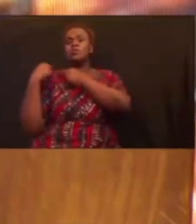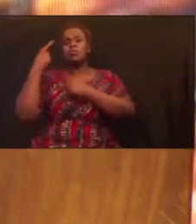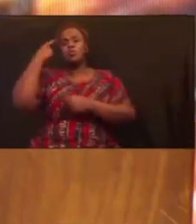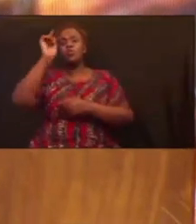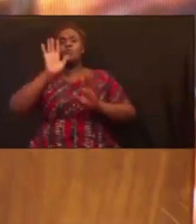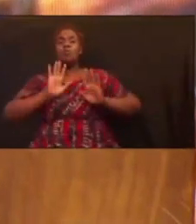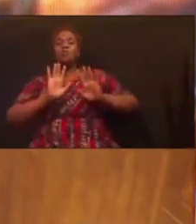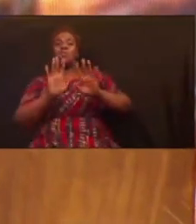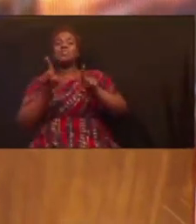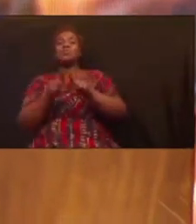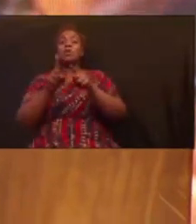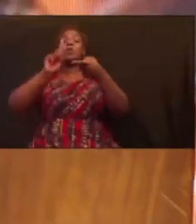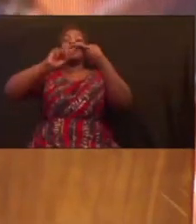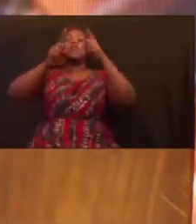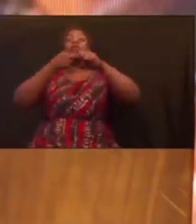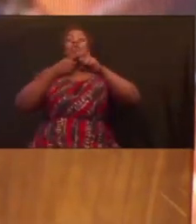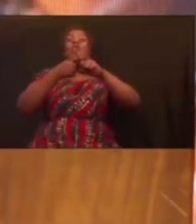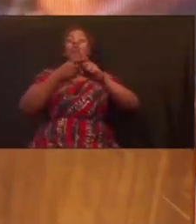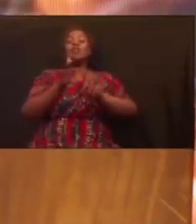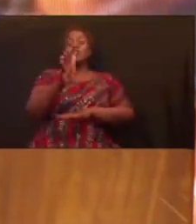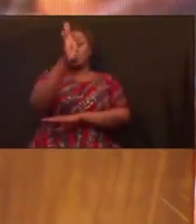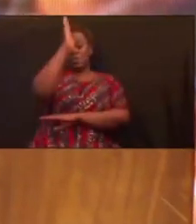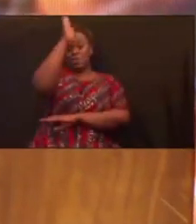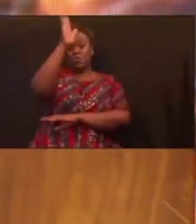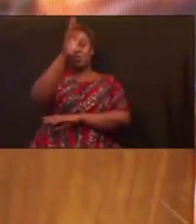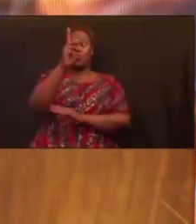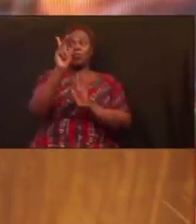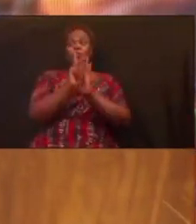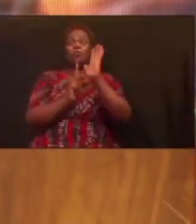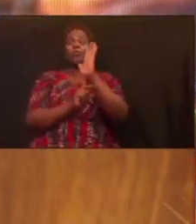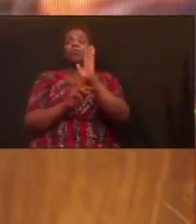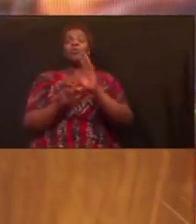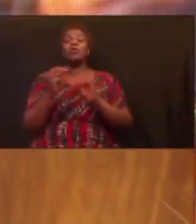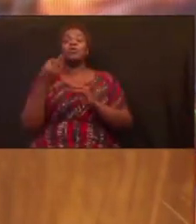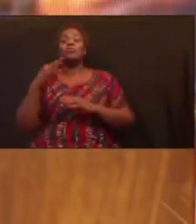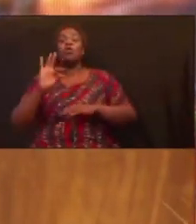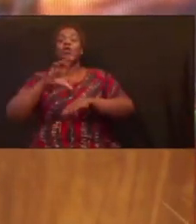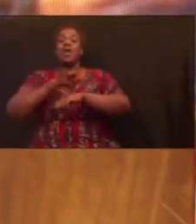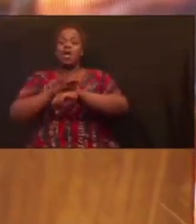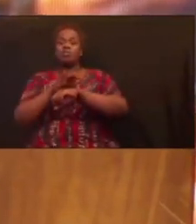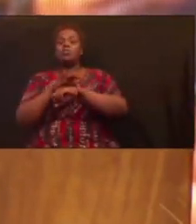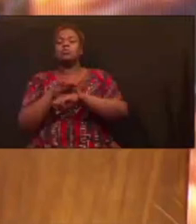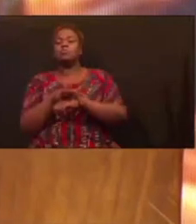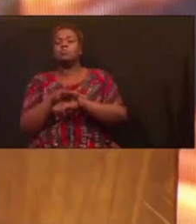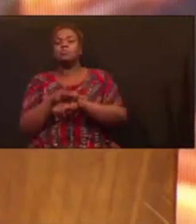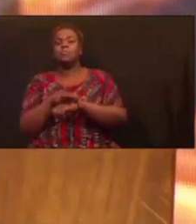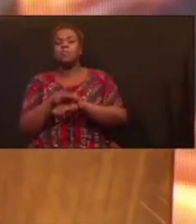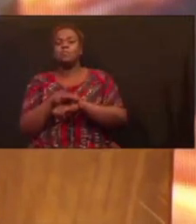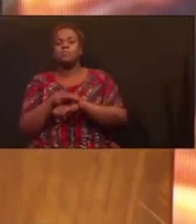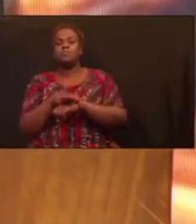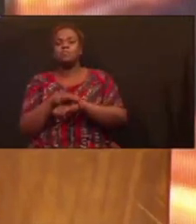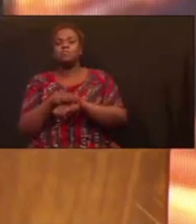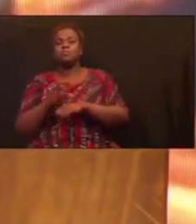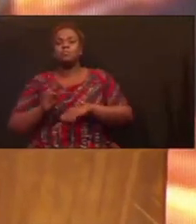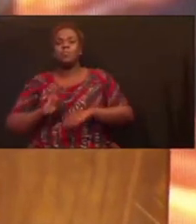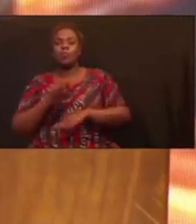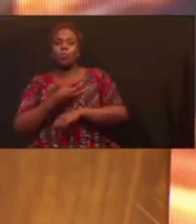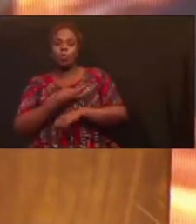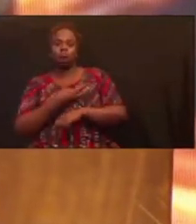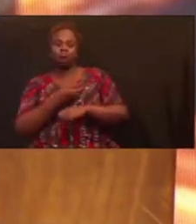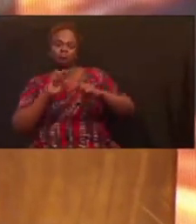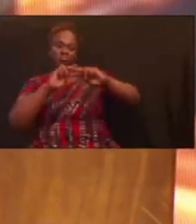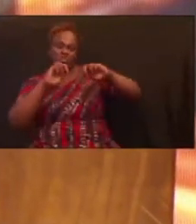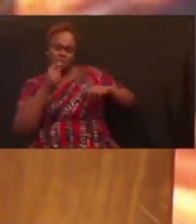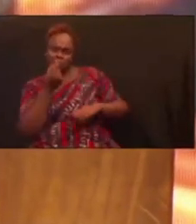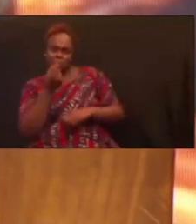and promoting God's program on earth. Are we together? And we examined a few things. I